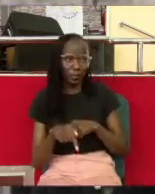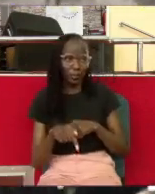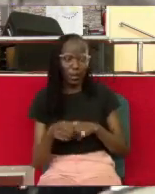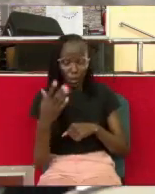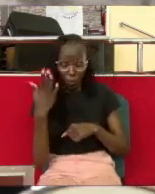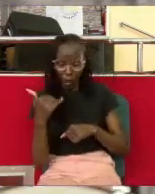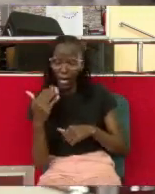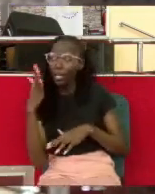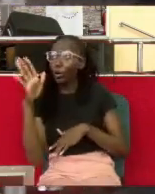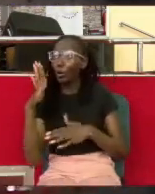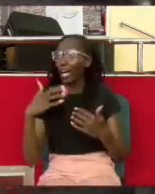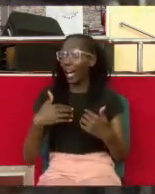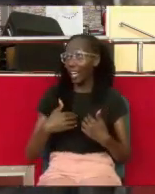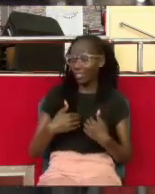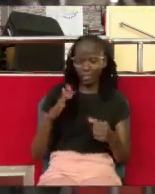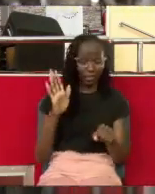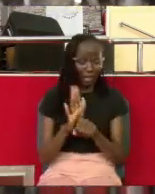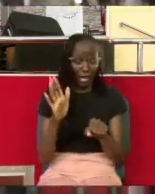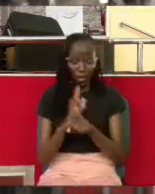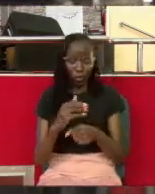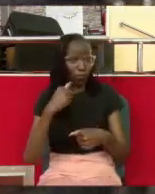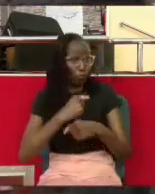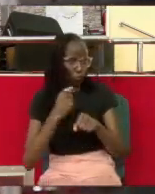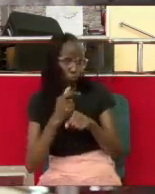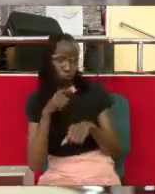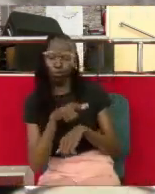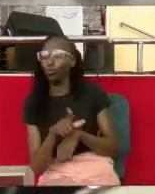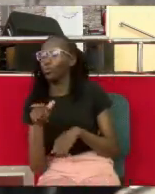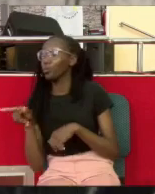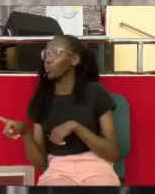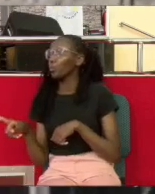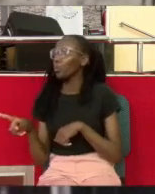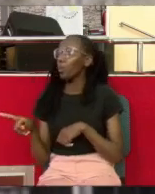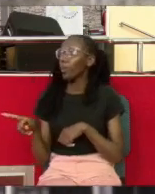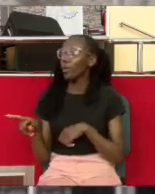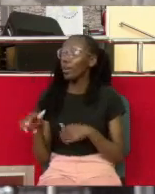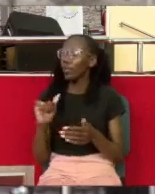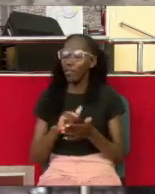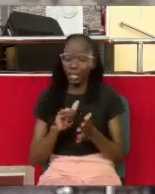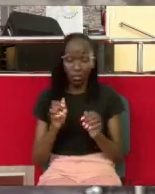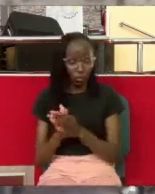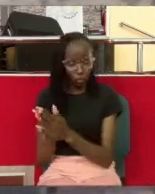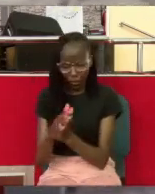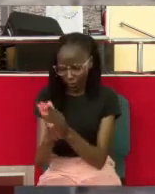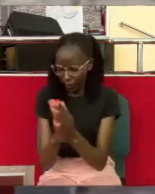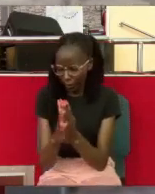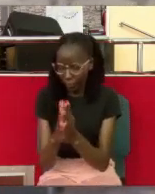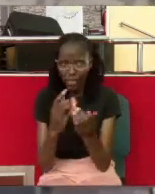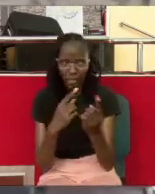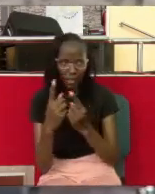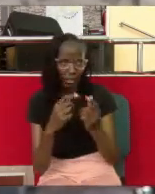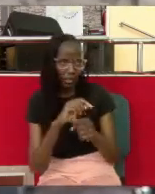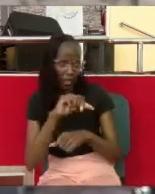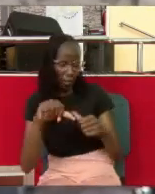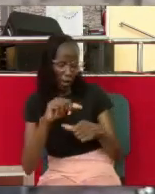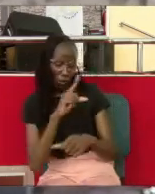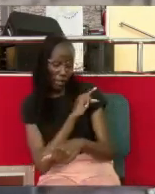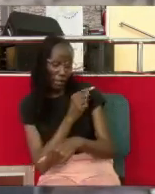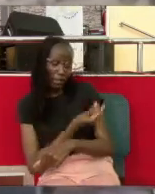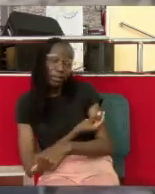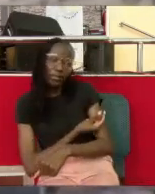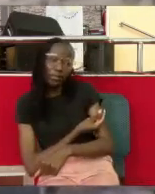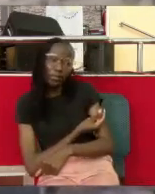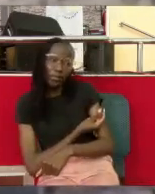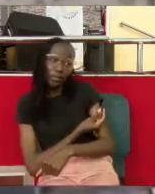more that he wants to do to you. That story tells us of grace and